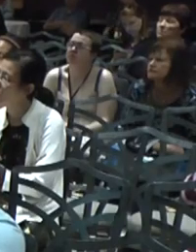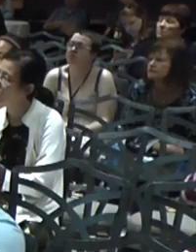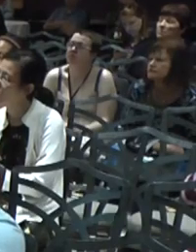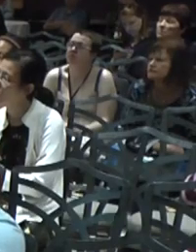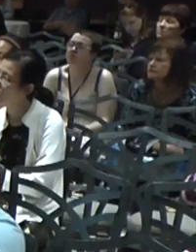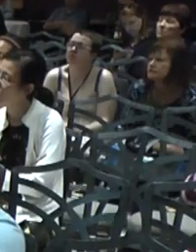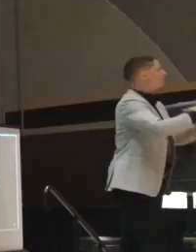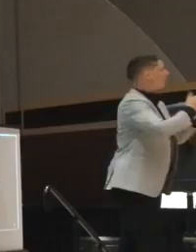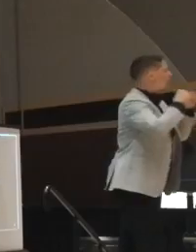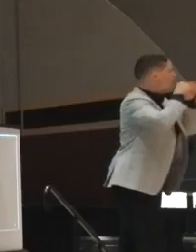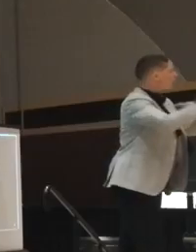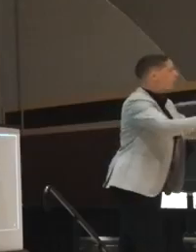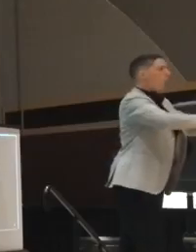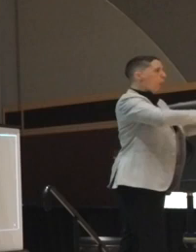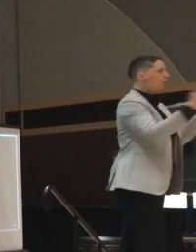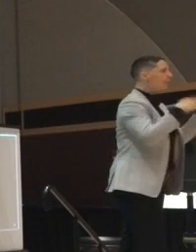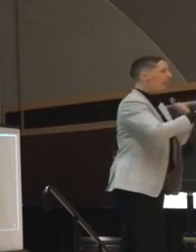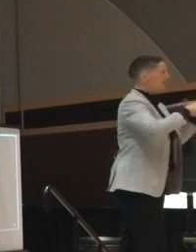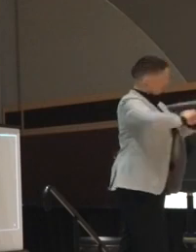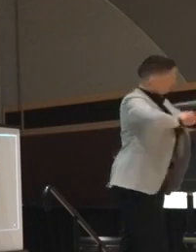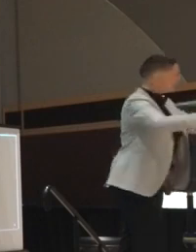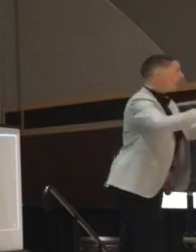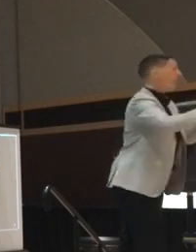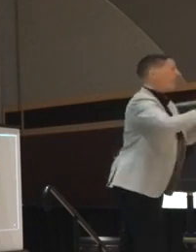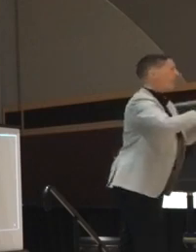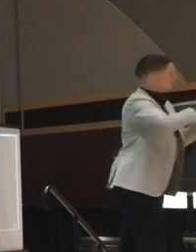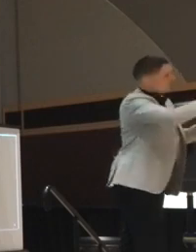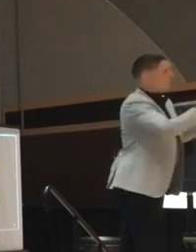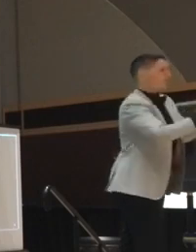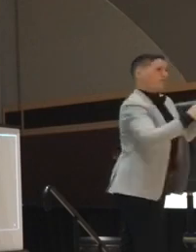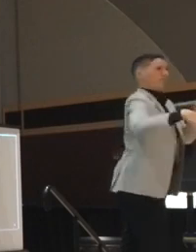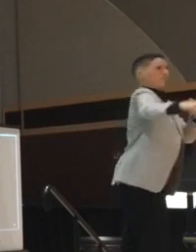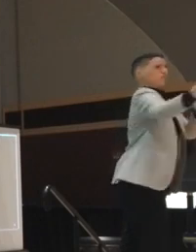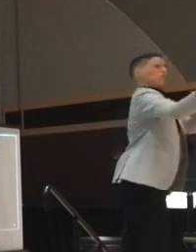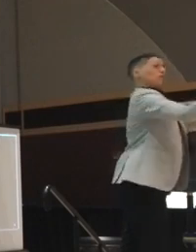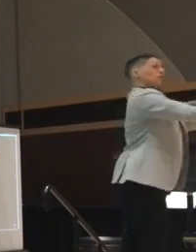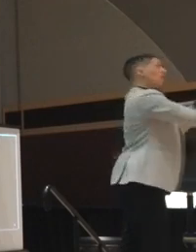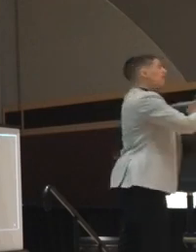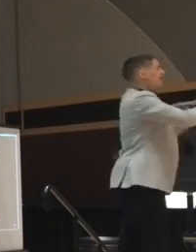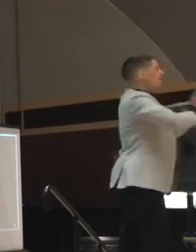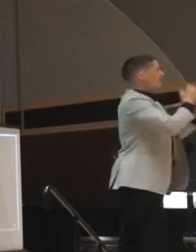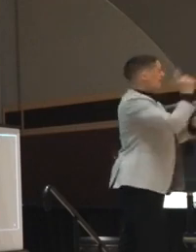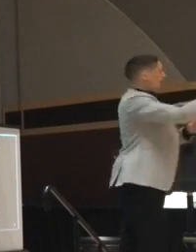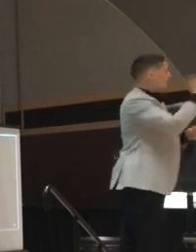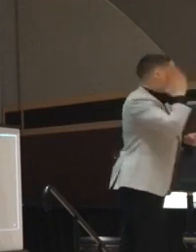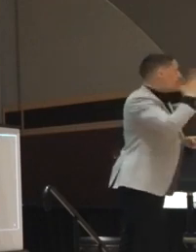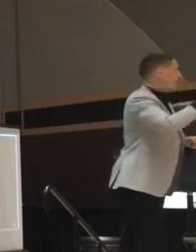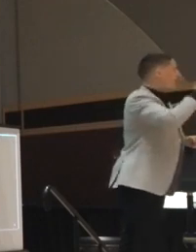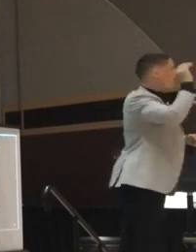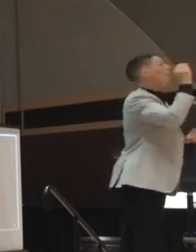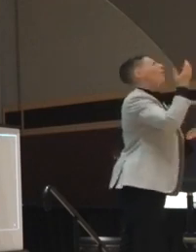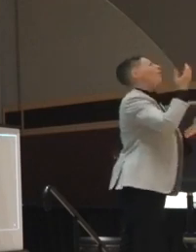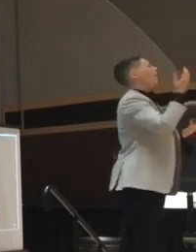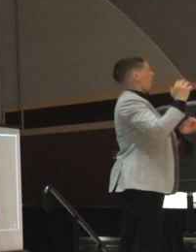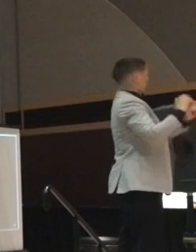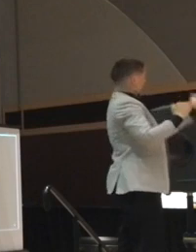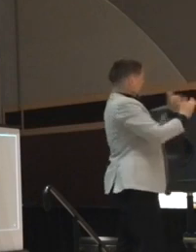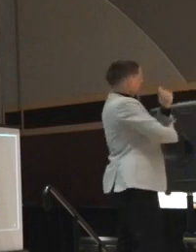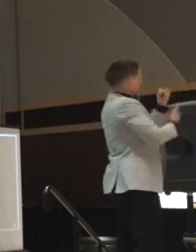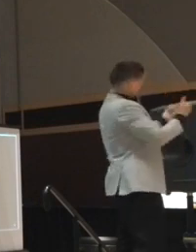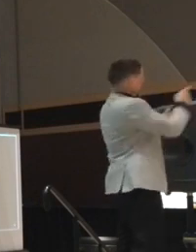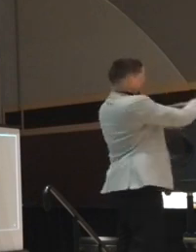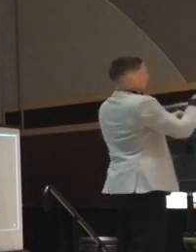open access, so that other people will read about it, and you'll find out 10 years down the line that somebody in some other country's doing